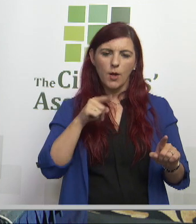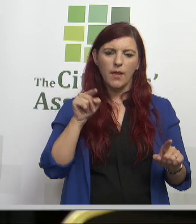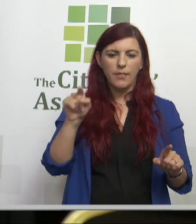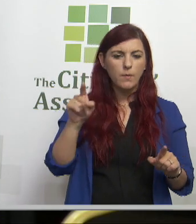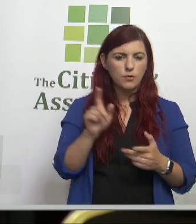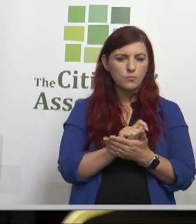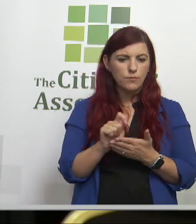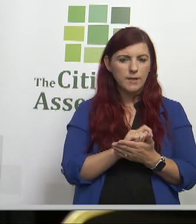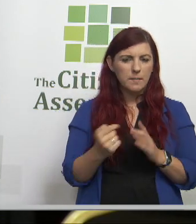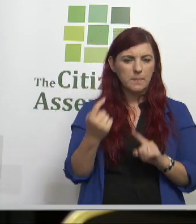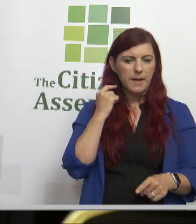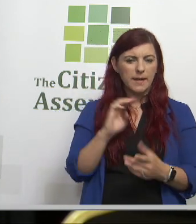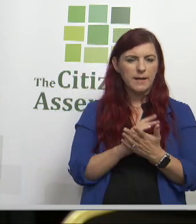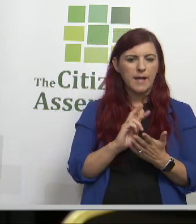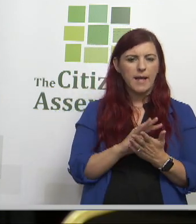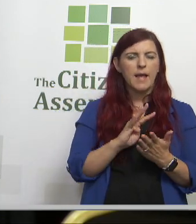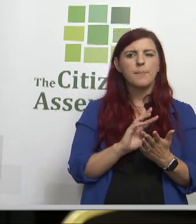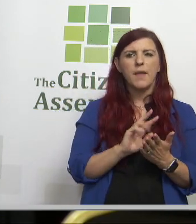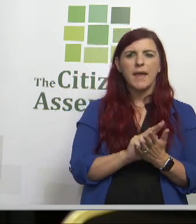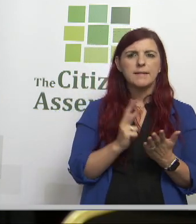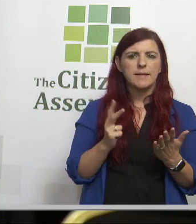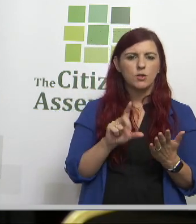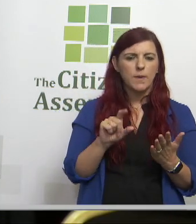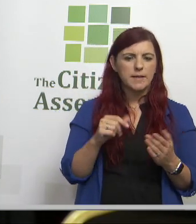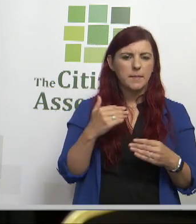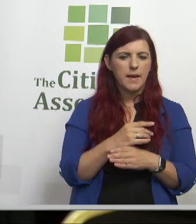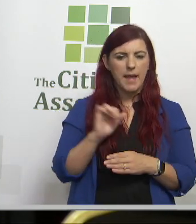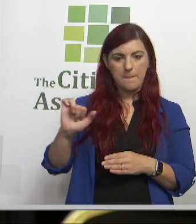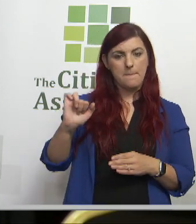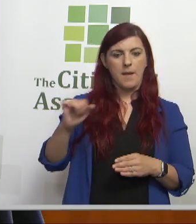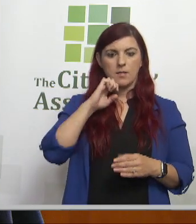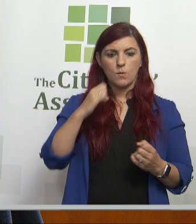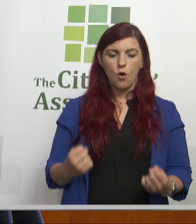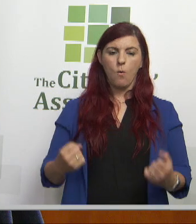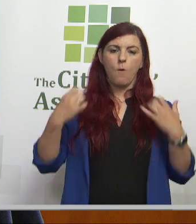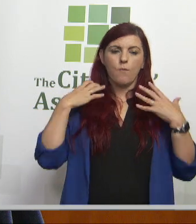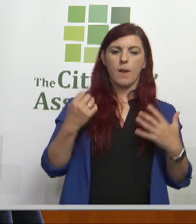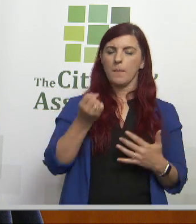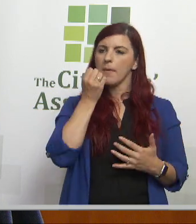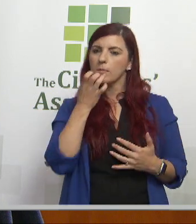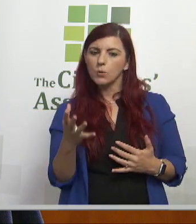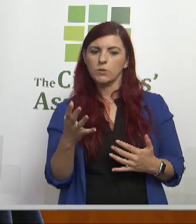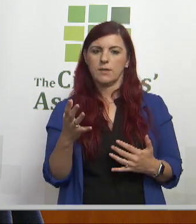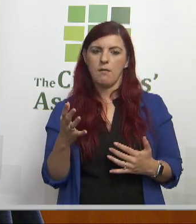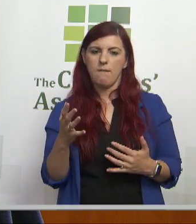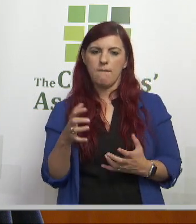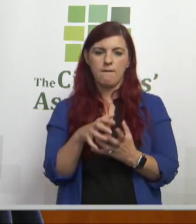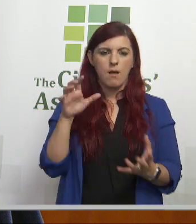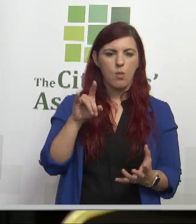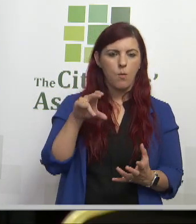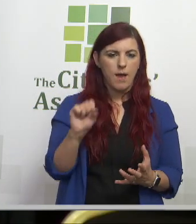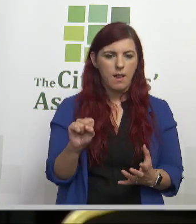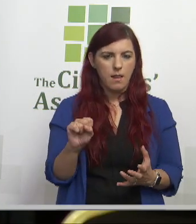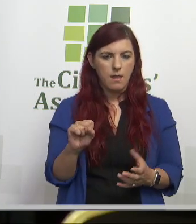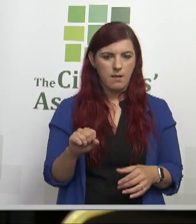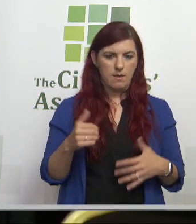in 1828 by Mendelson because he really was overwhelmed by the beauties of the caves and the Hebrides. Now they're